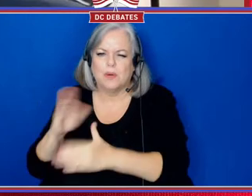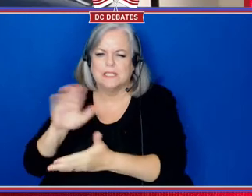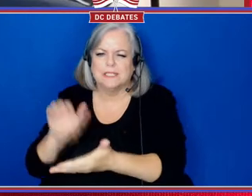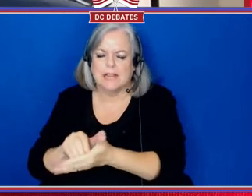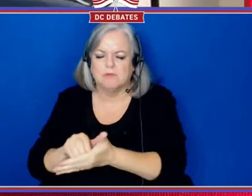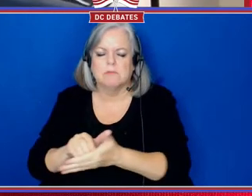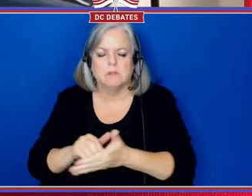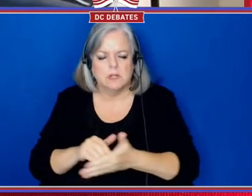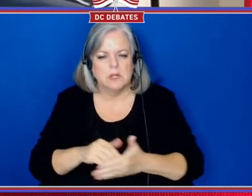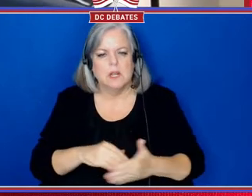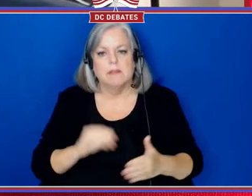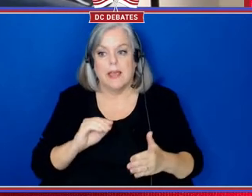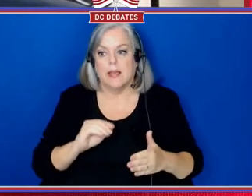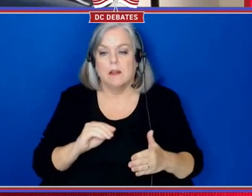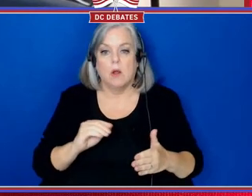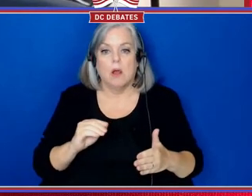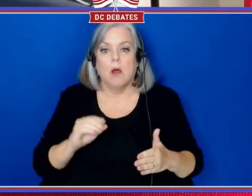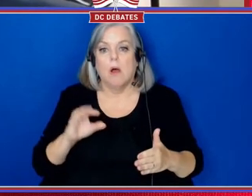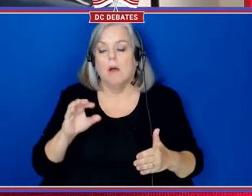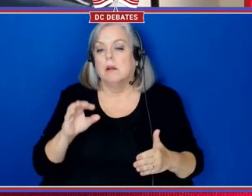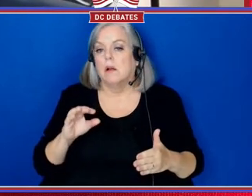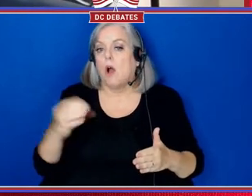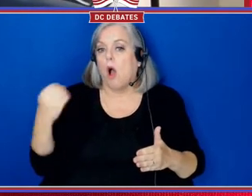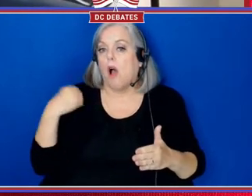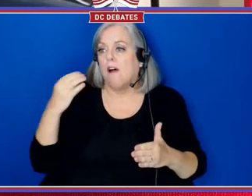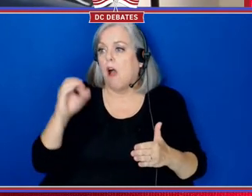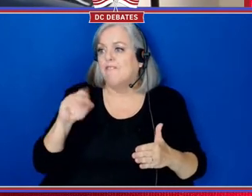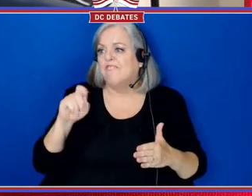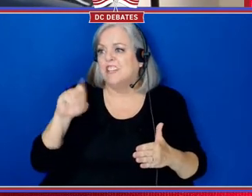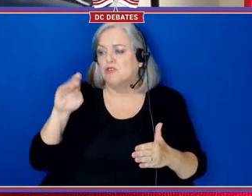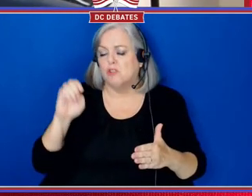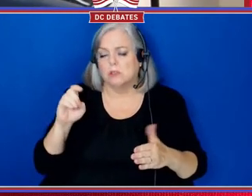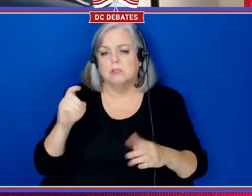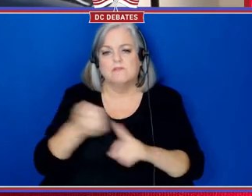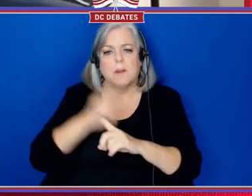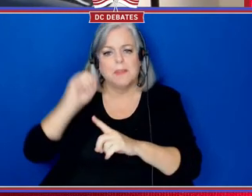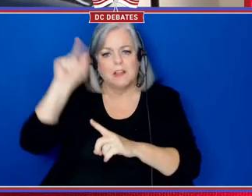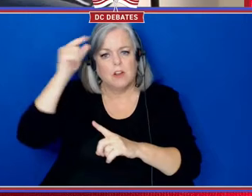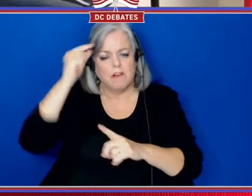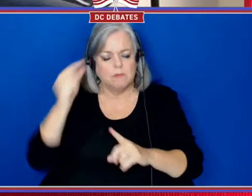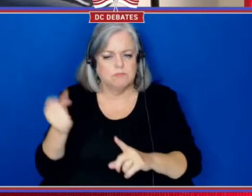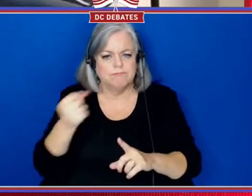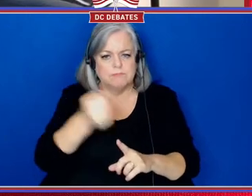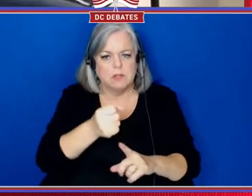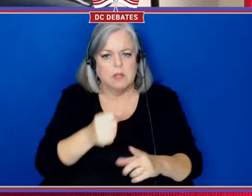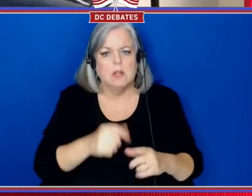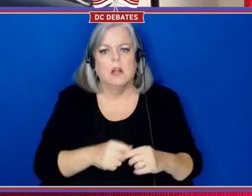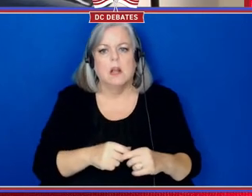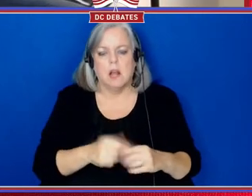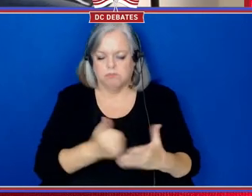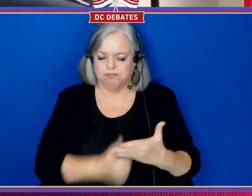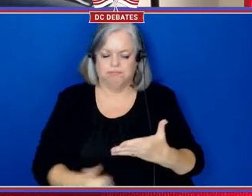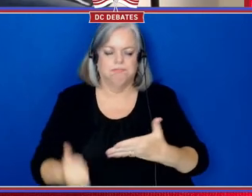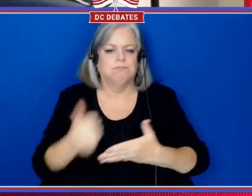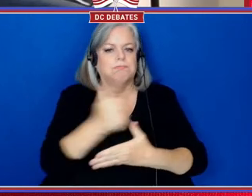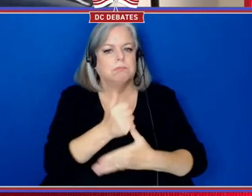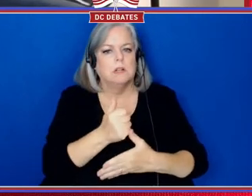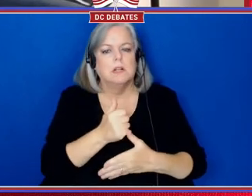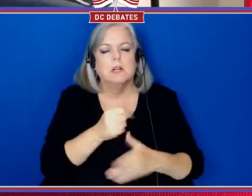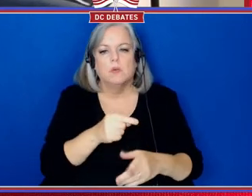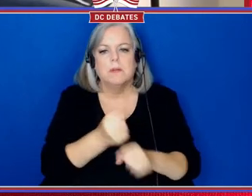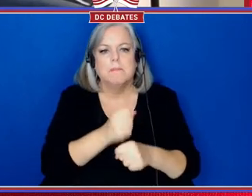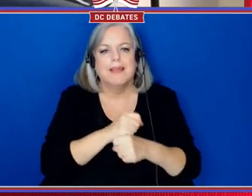detailed. I've made that office permanent, and it is in the office of the city administrator, our first ever gun violence